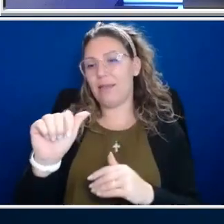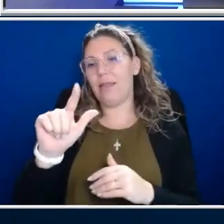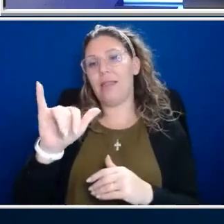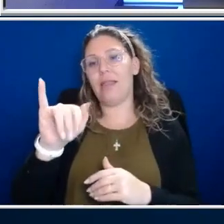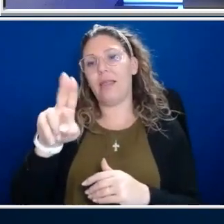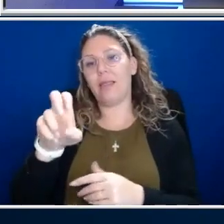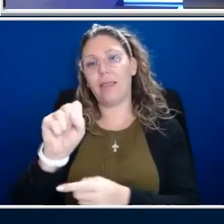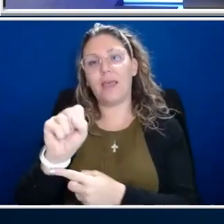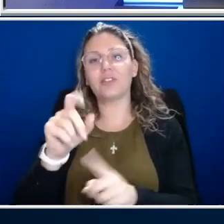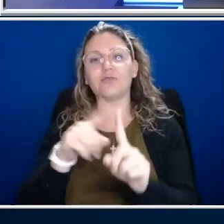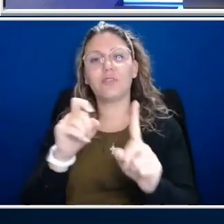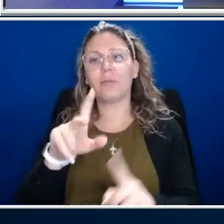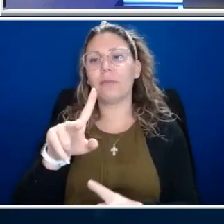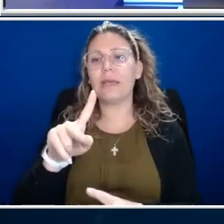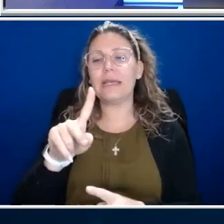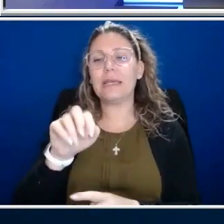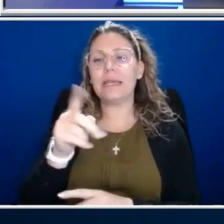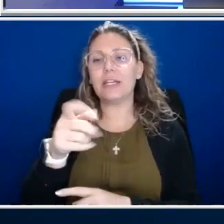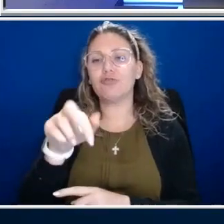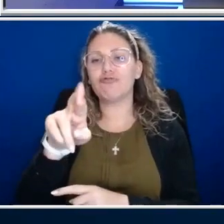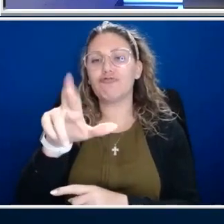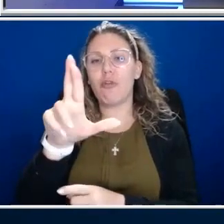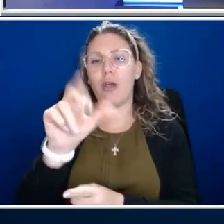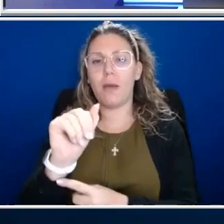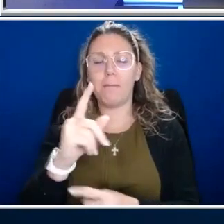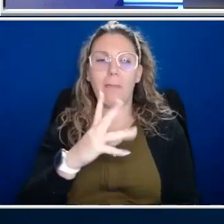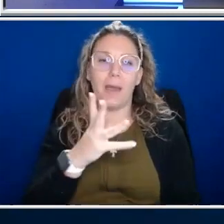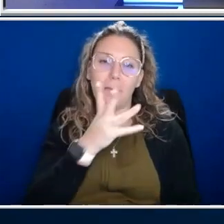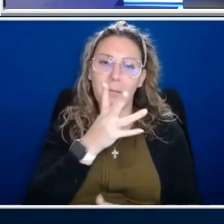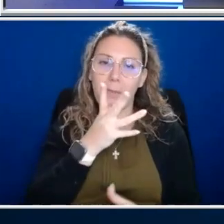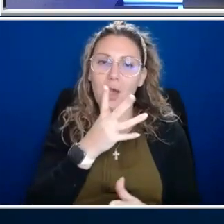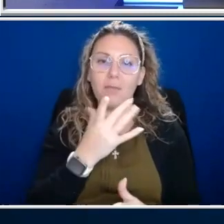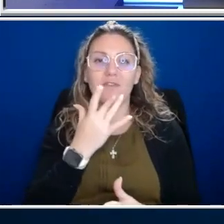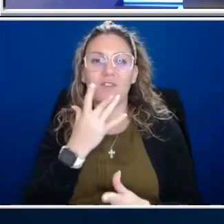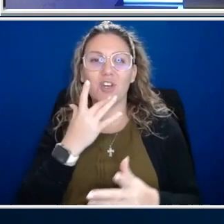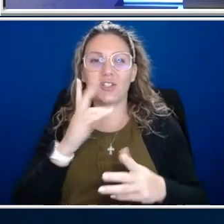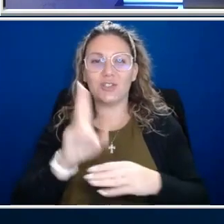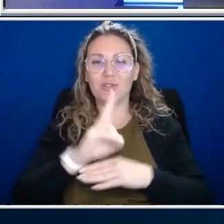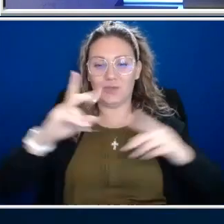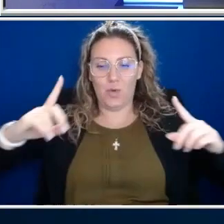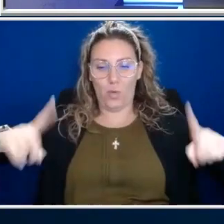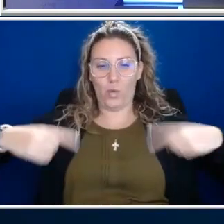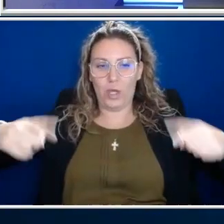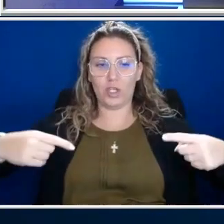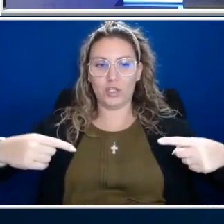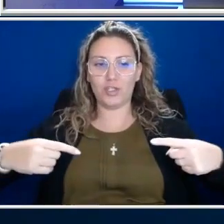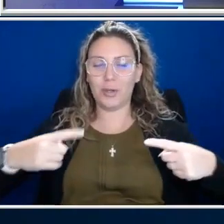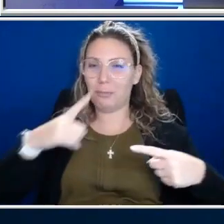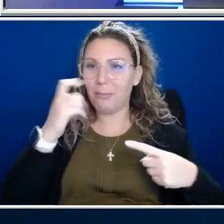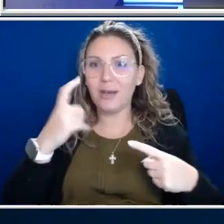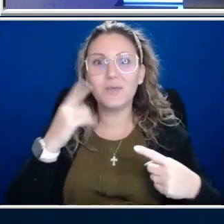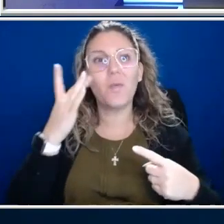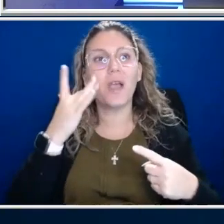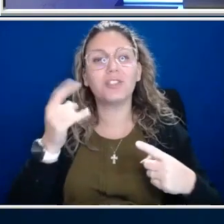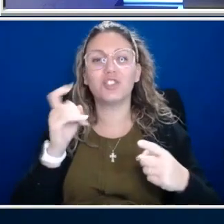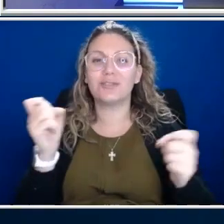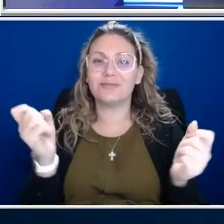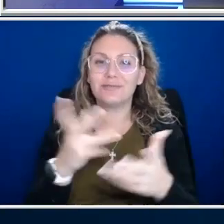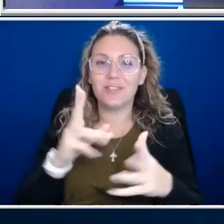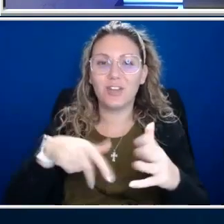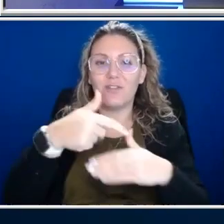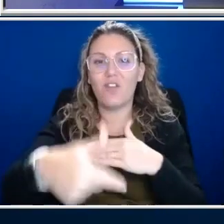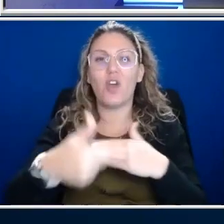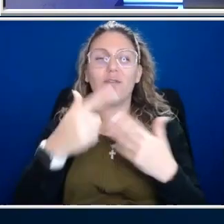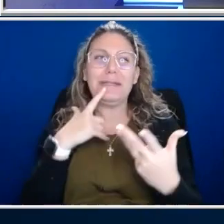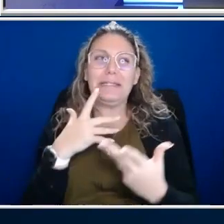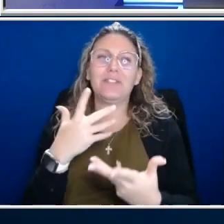to know, she says, my mom prefers to use a wheelchair because she's scared of falling. I would imagine that happens a lot. That's kind of like a security blanket for